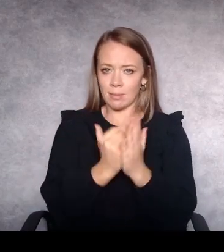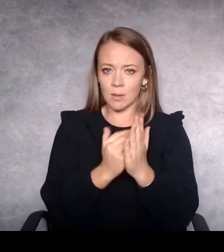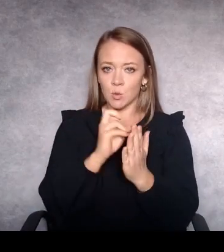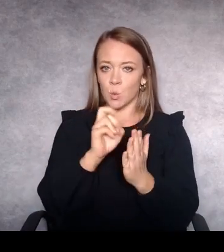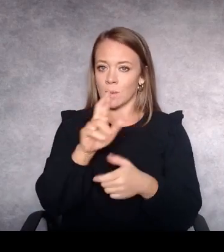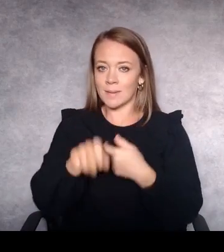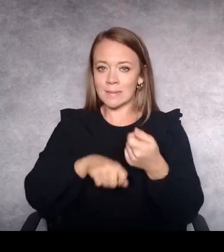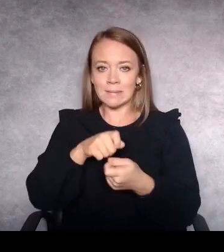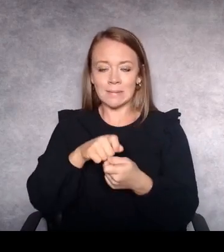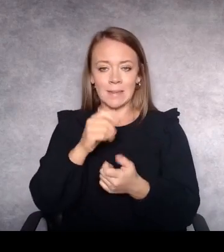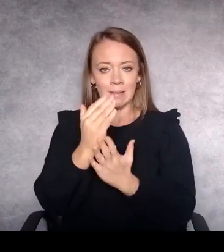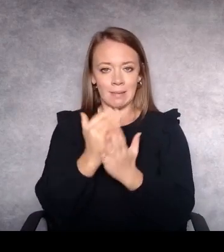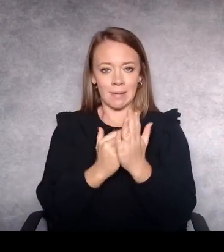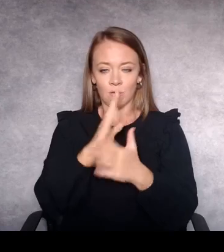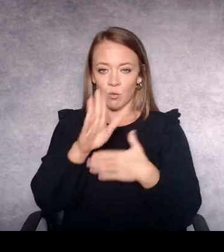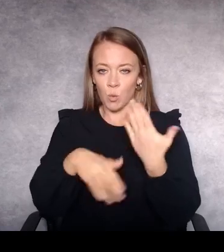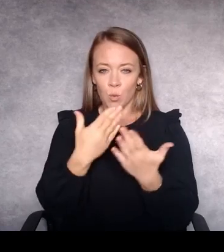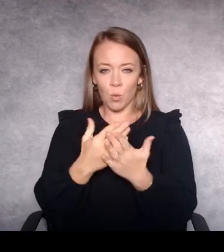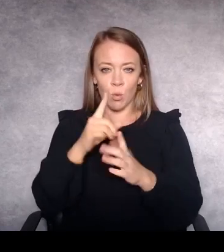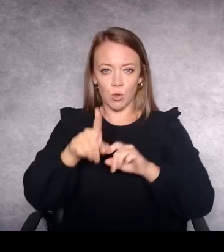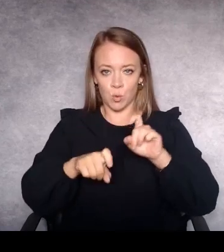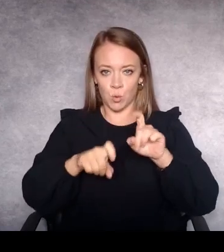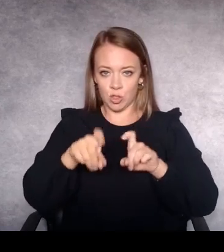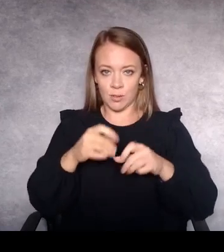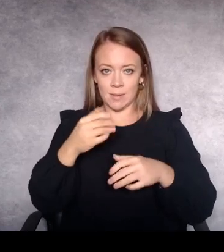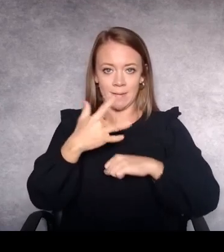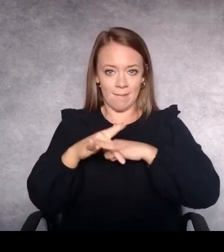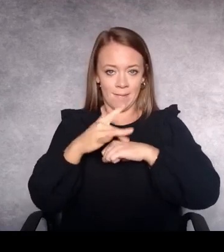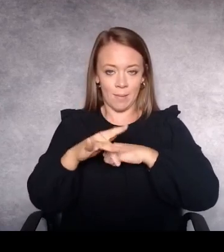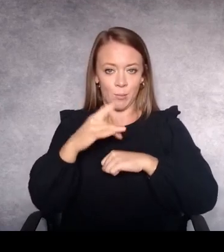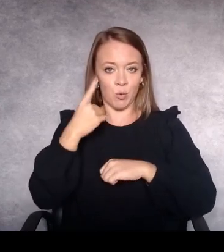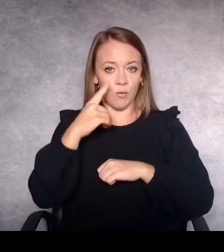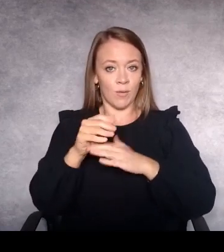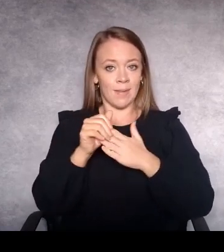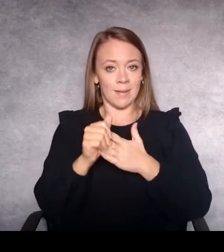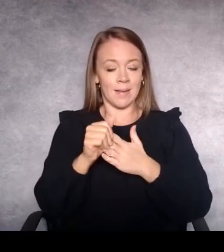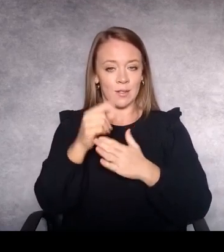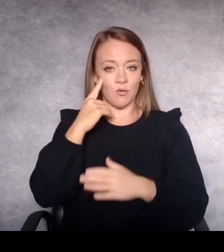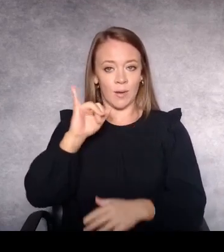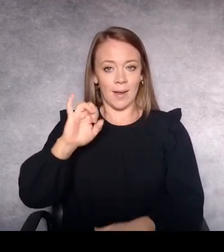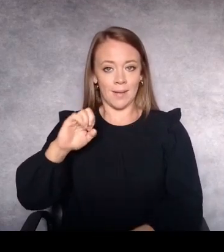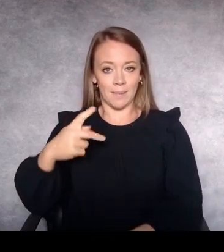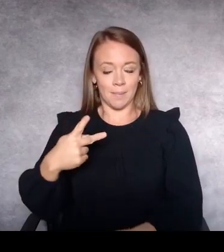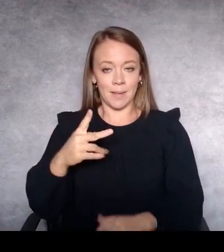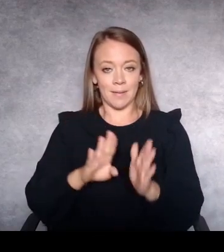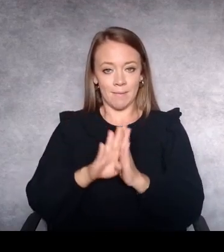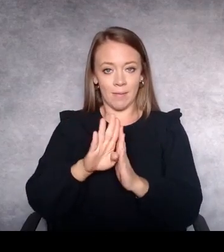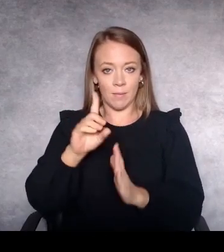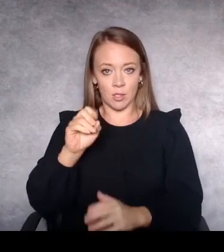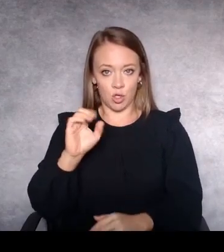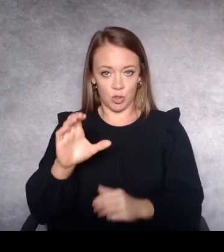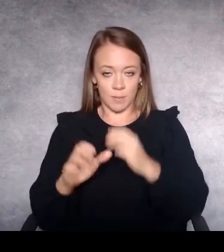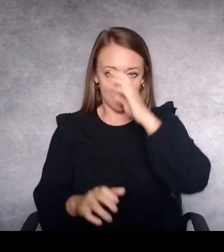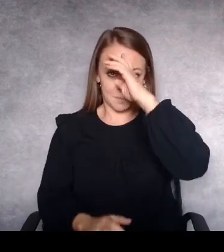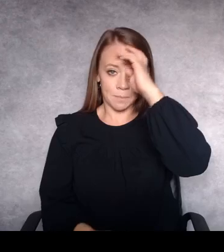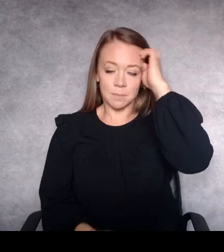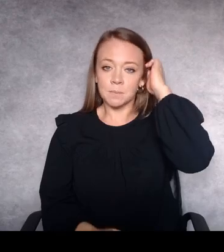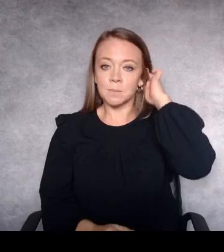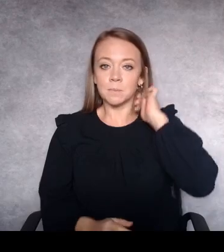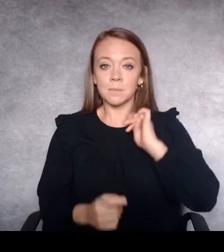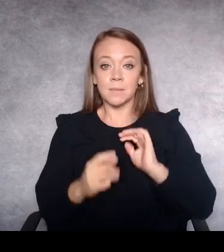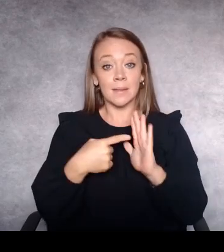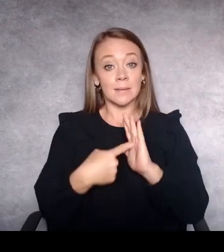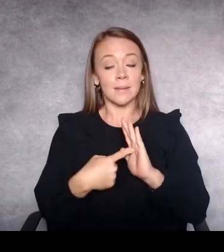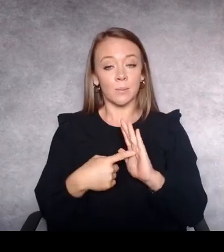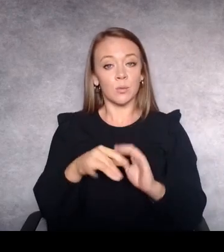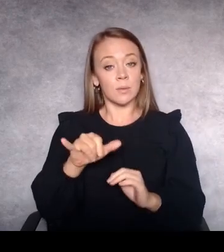nor an exact list of all of the guiding questions available in the Guidance for IEP Development document. For